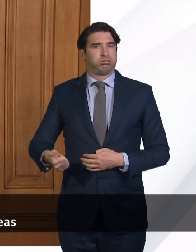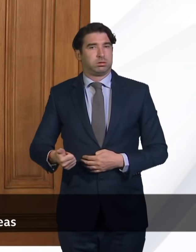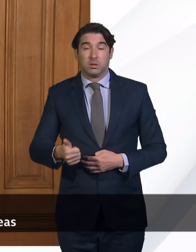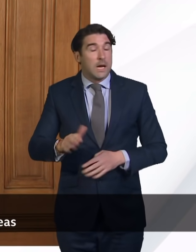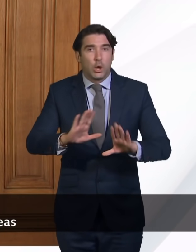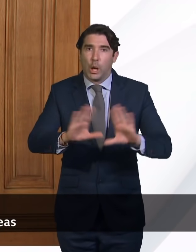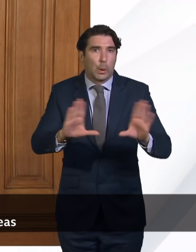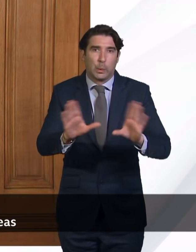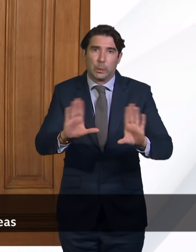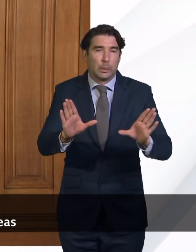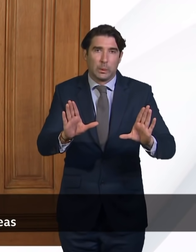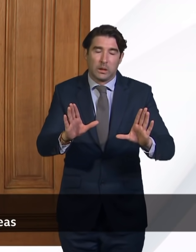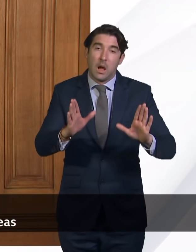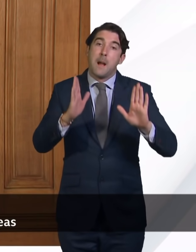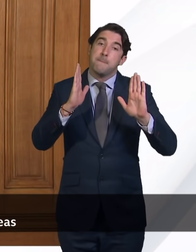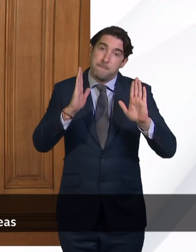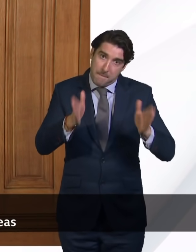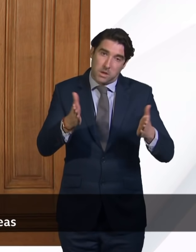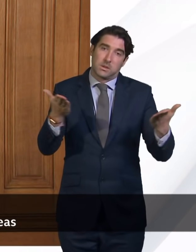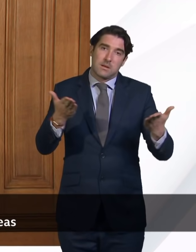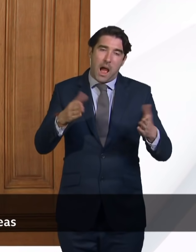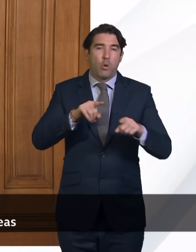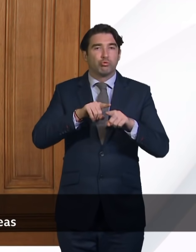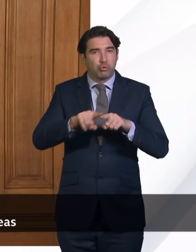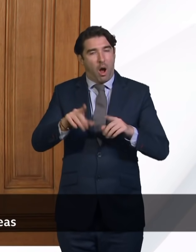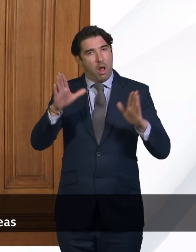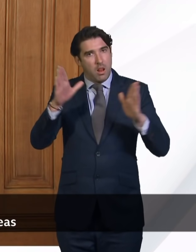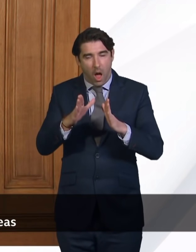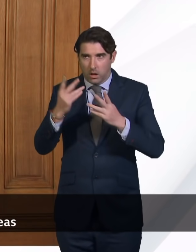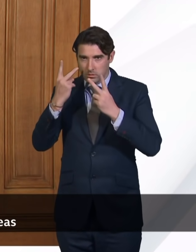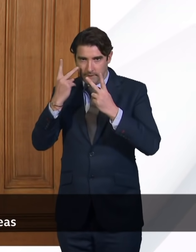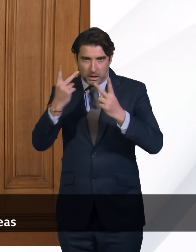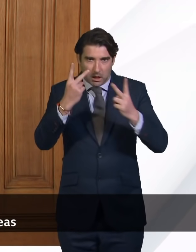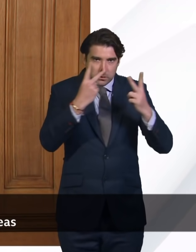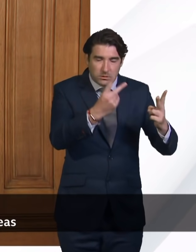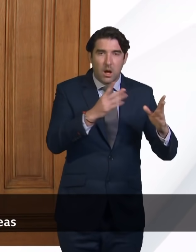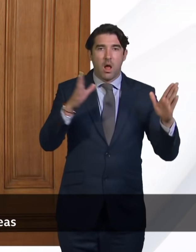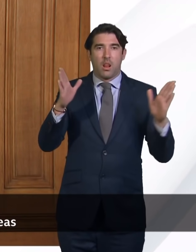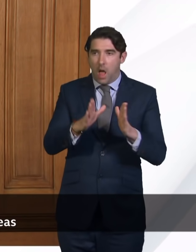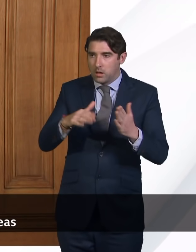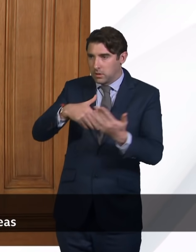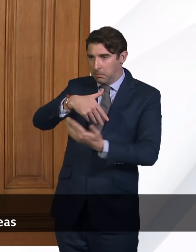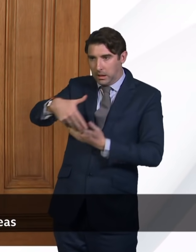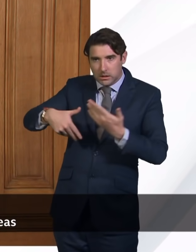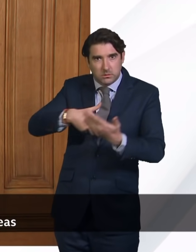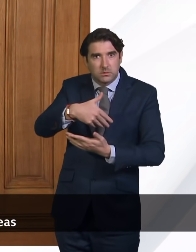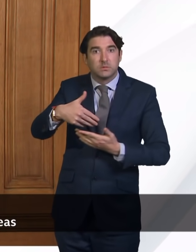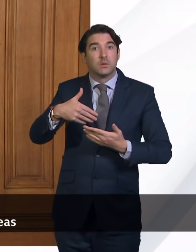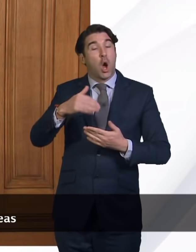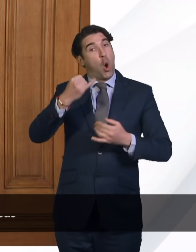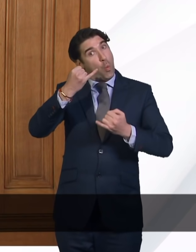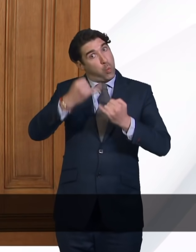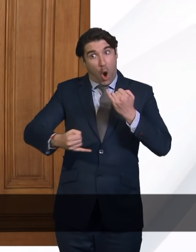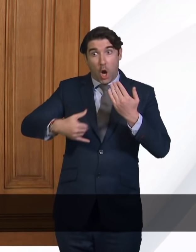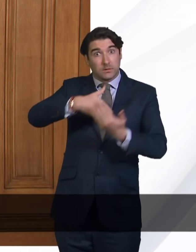sure we reduce the number of contacts we've got. We need to reduce contacts in certain environments, particularly indoor spaces,